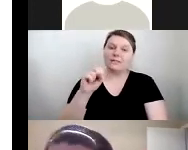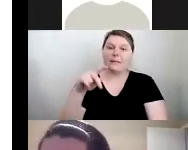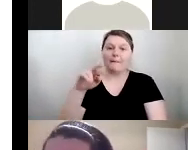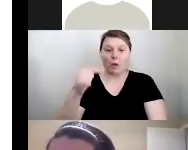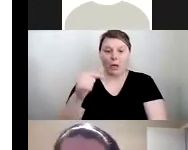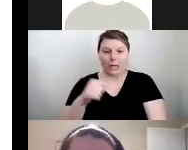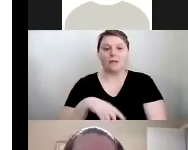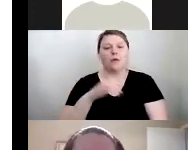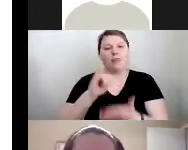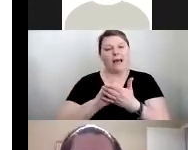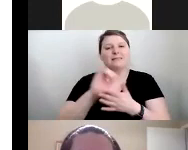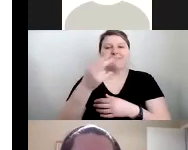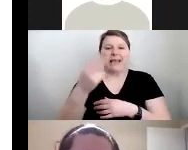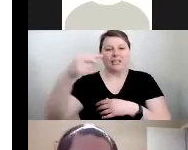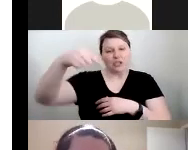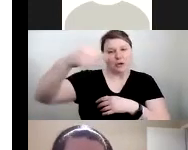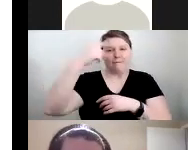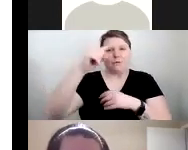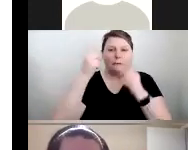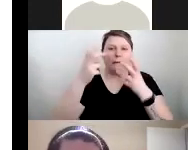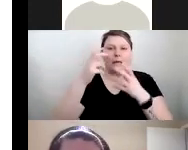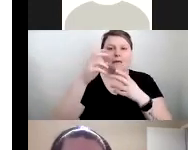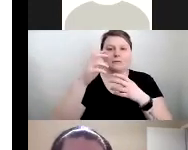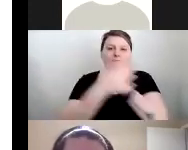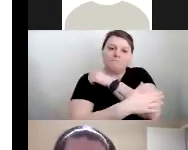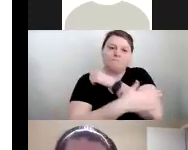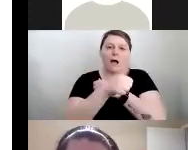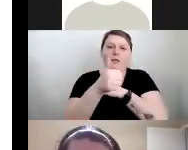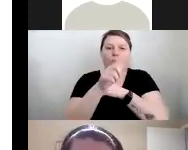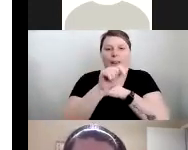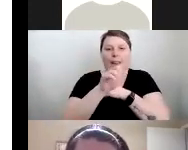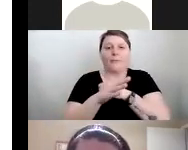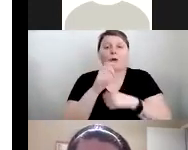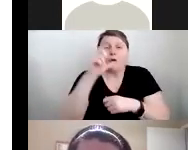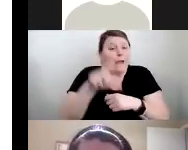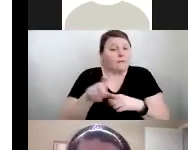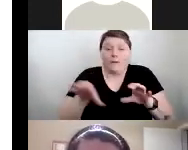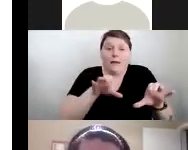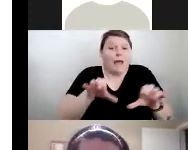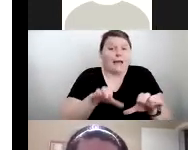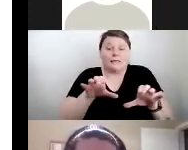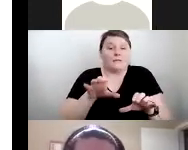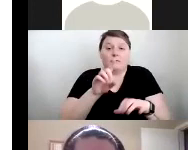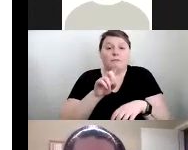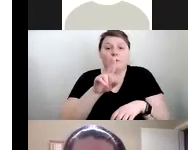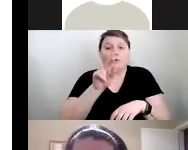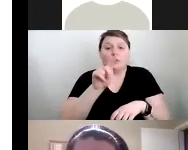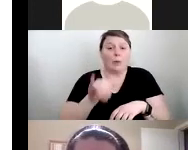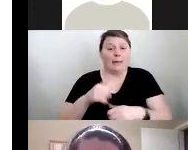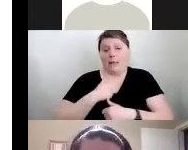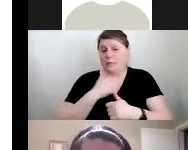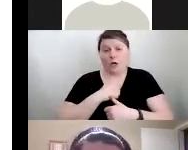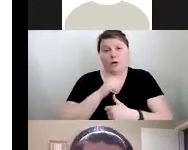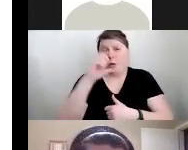kind of the headquarters for all of these overseas labs. And you don't have to be active duty to work at these